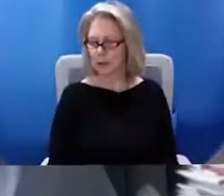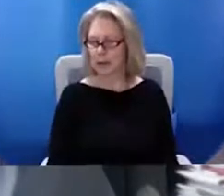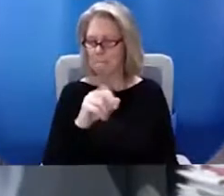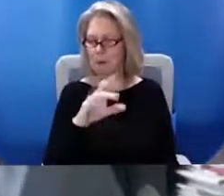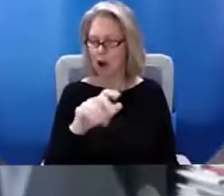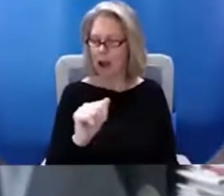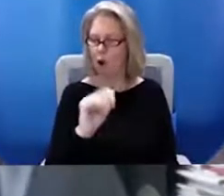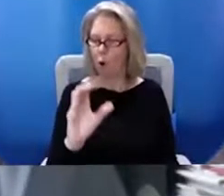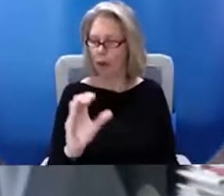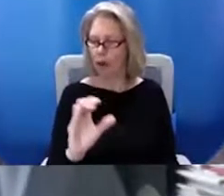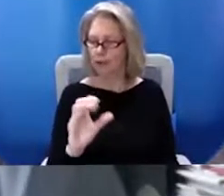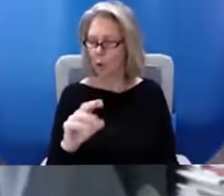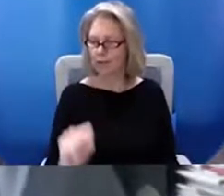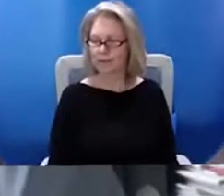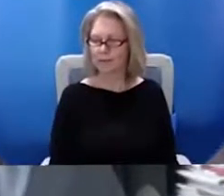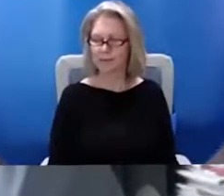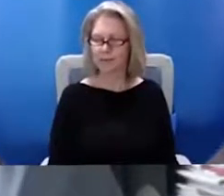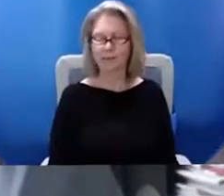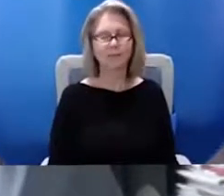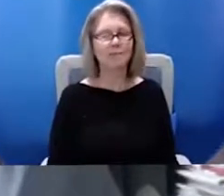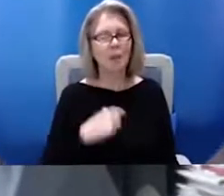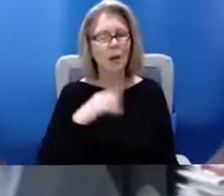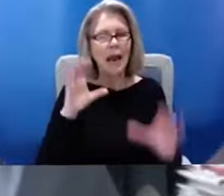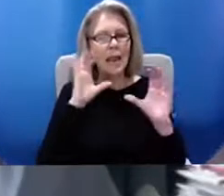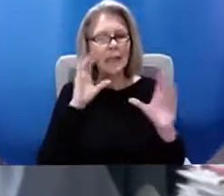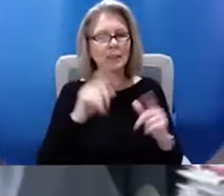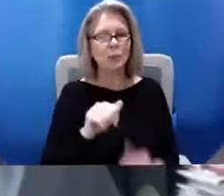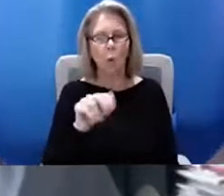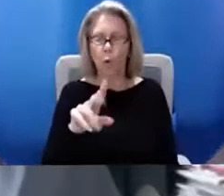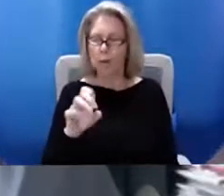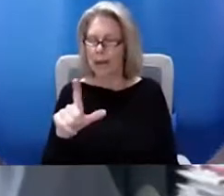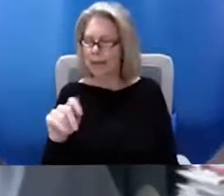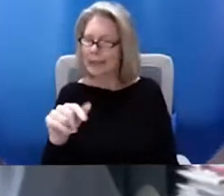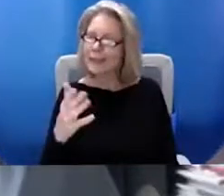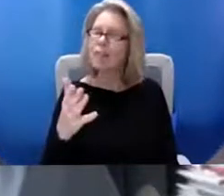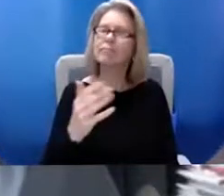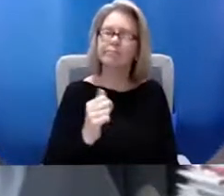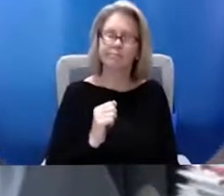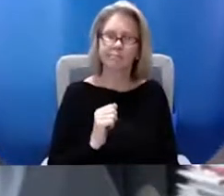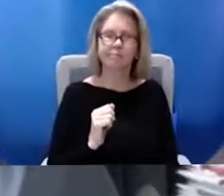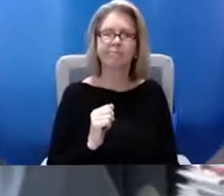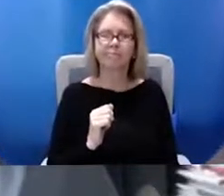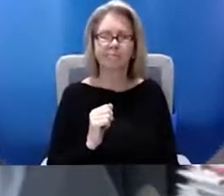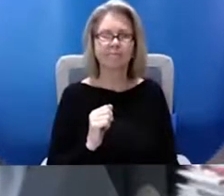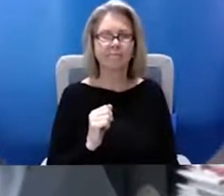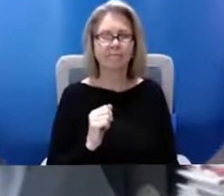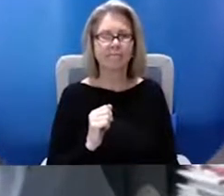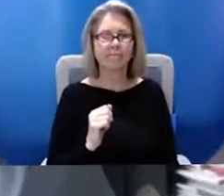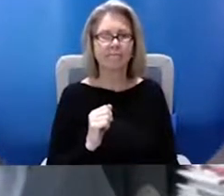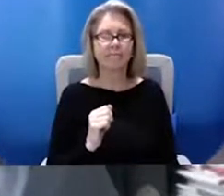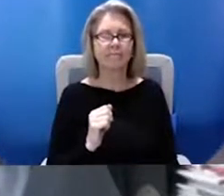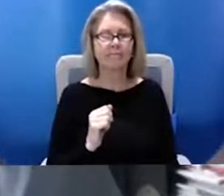Lugones. And it is very, I mean, I was listening to Adelita, and I think it is, for